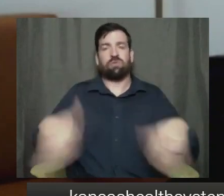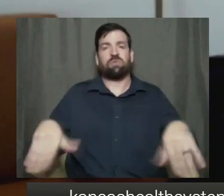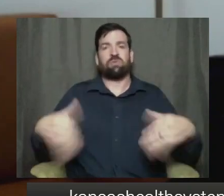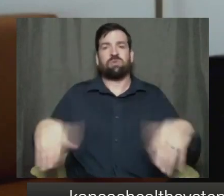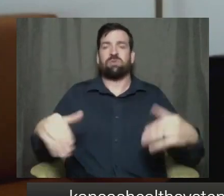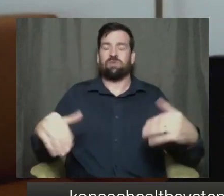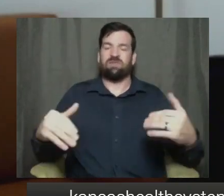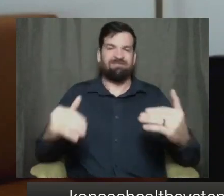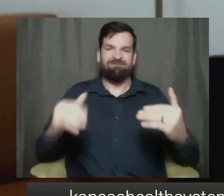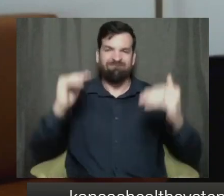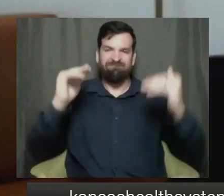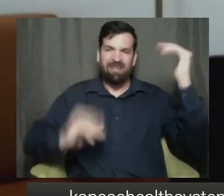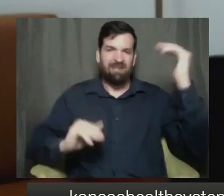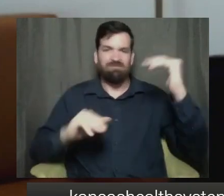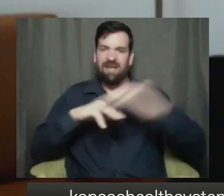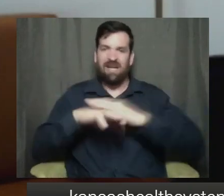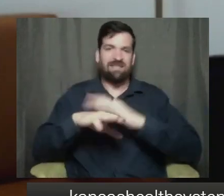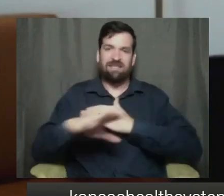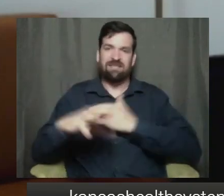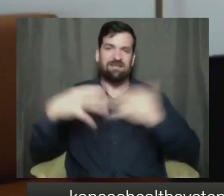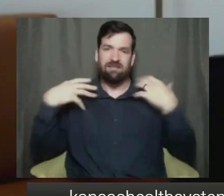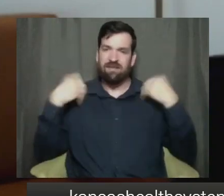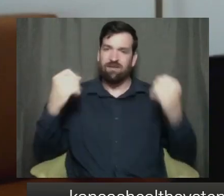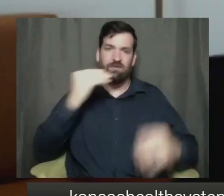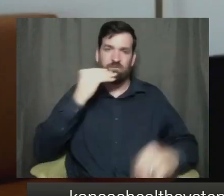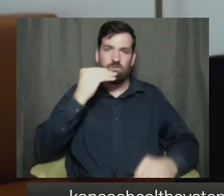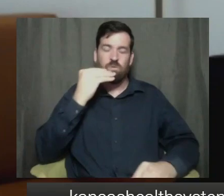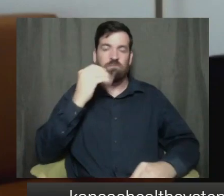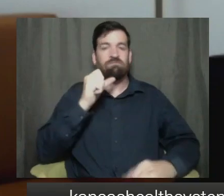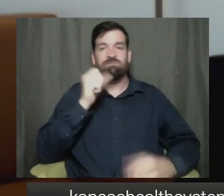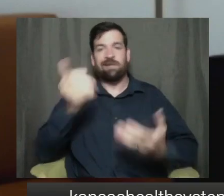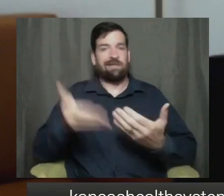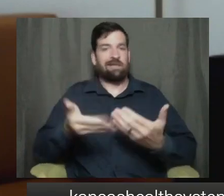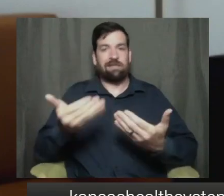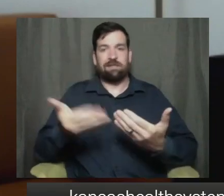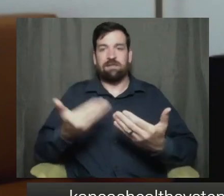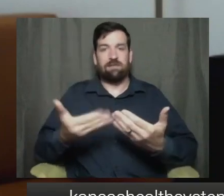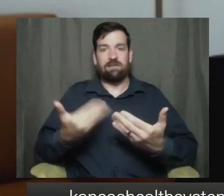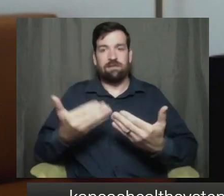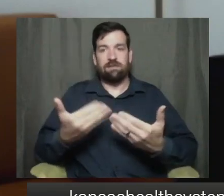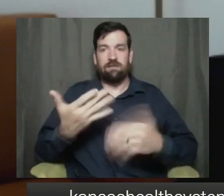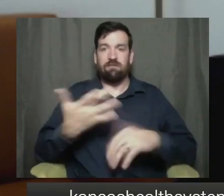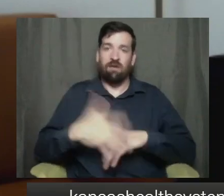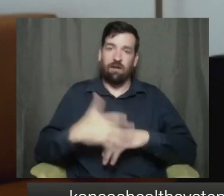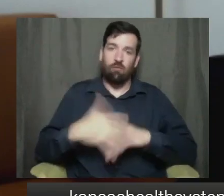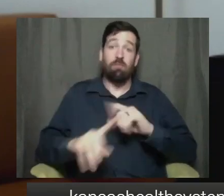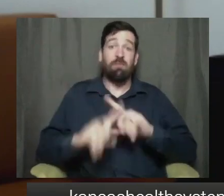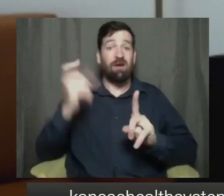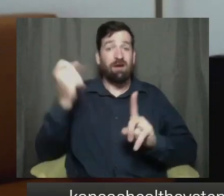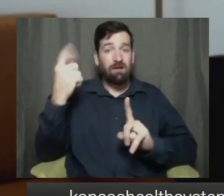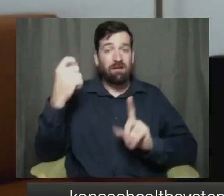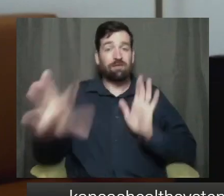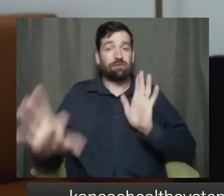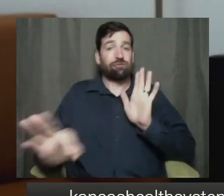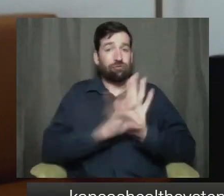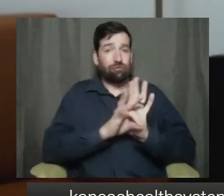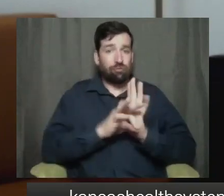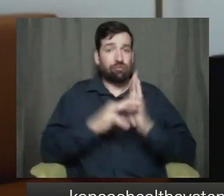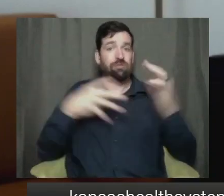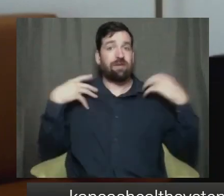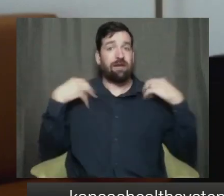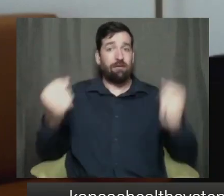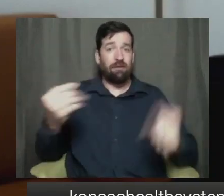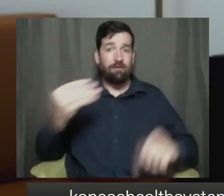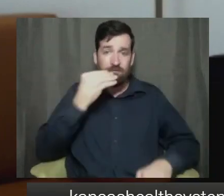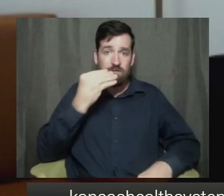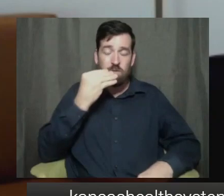to healthy food, and that may not always be easily or readily available. But as much as possible, choosing healthy foods and